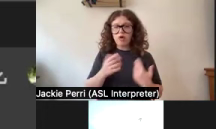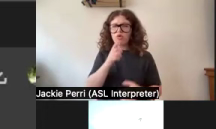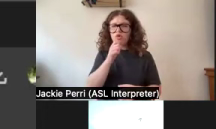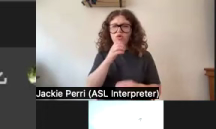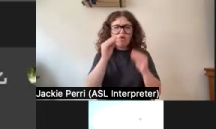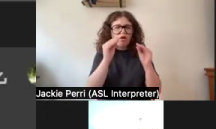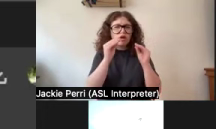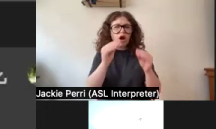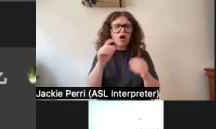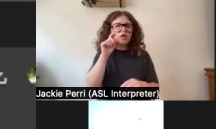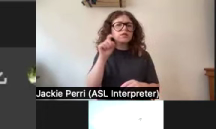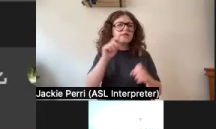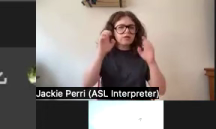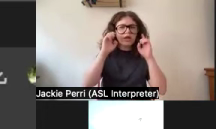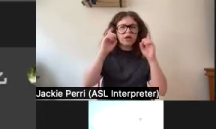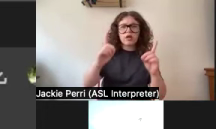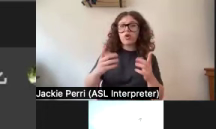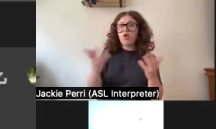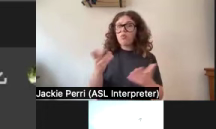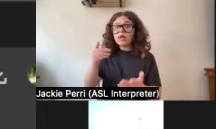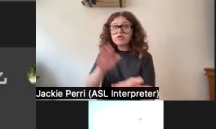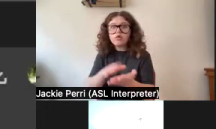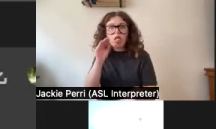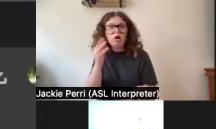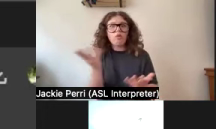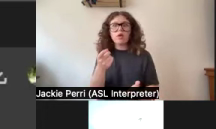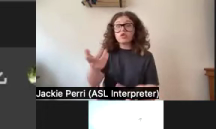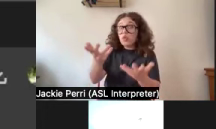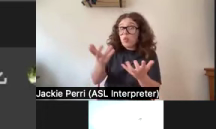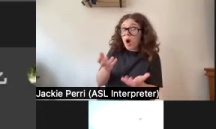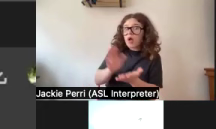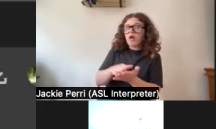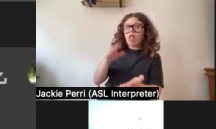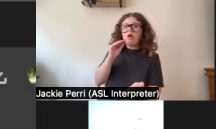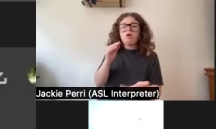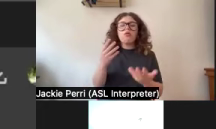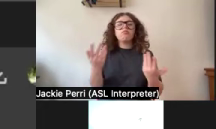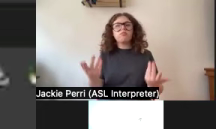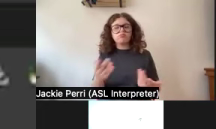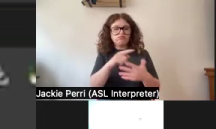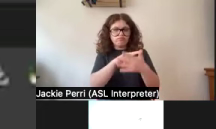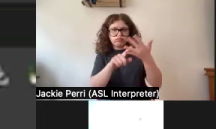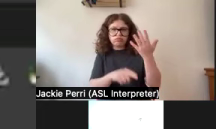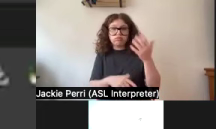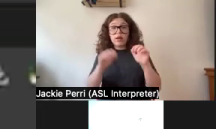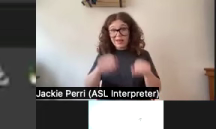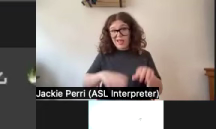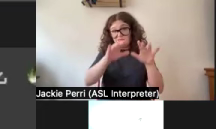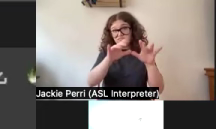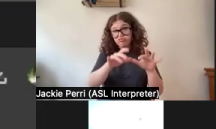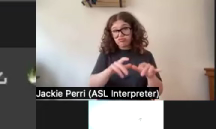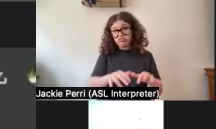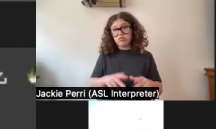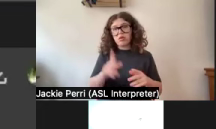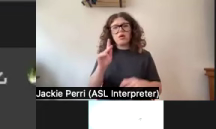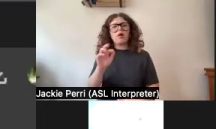What did you gustado learn? What aprender. would you have liked to learn? Y puedes And you introducirlo en can el chat, also como dijo put it in the Carla, chat o as también Carla lo